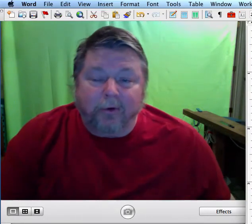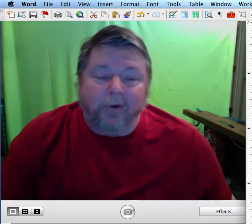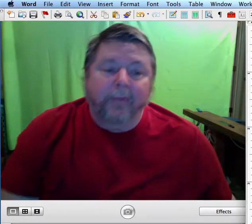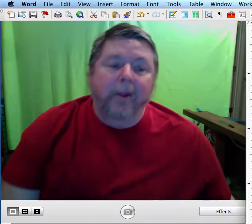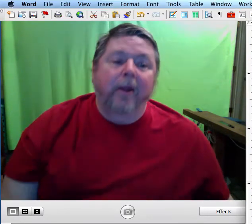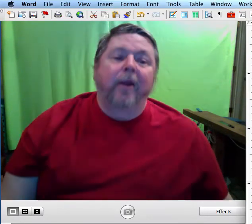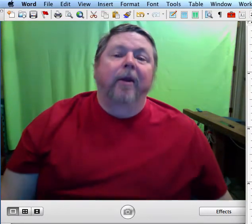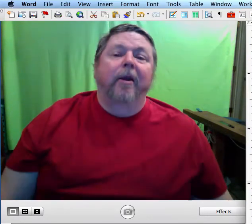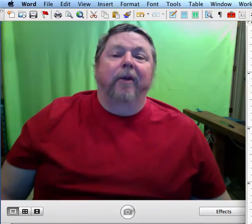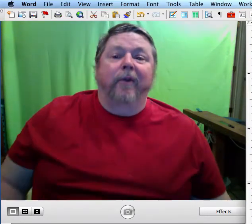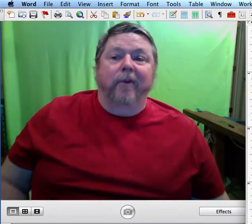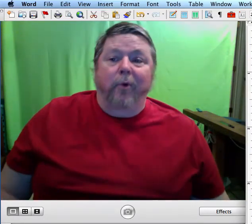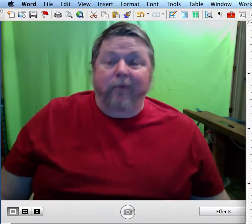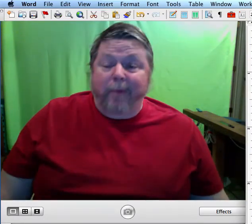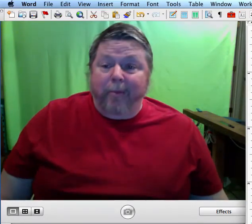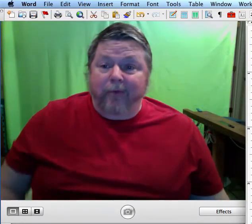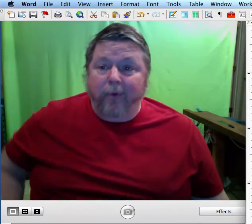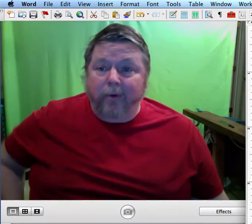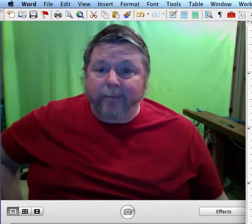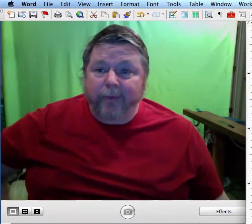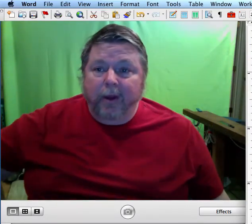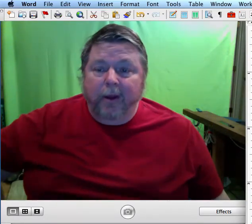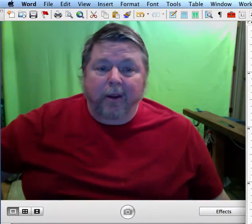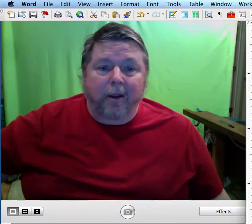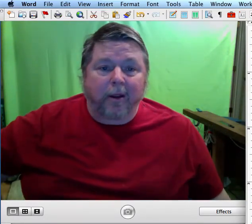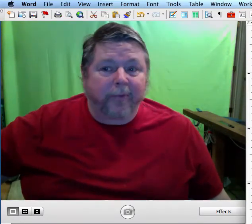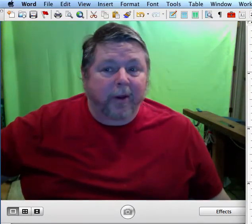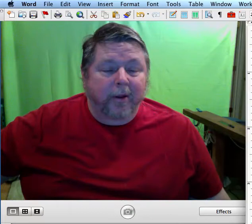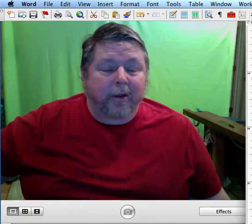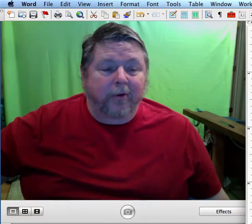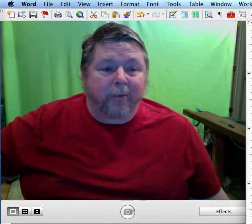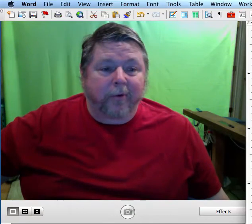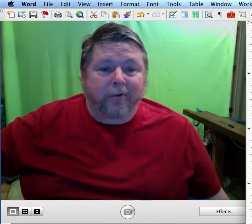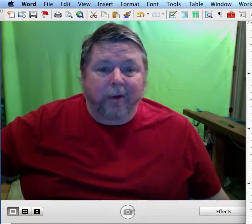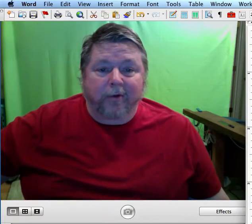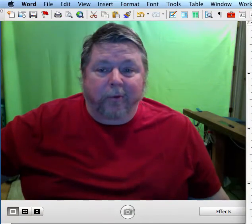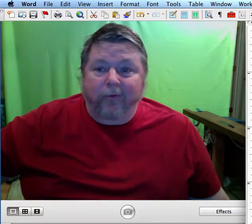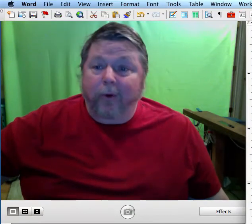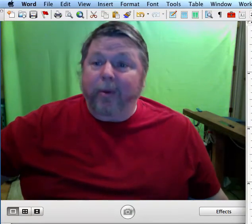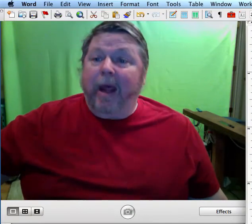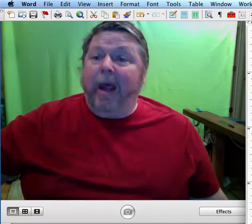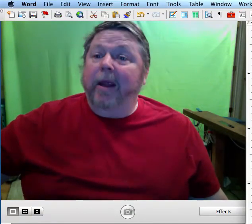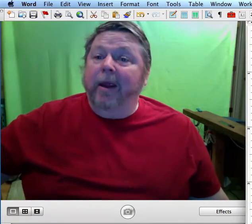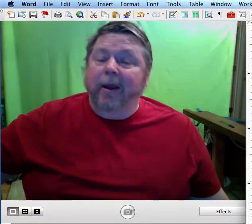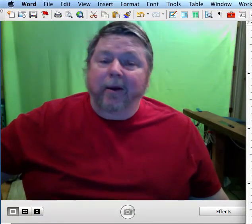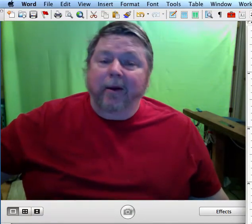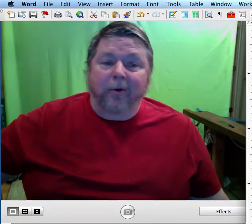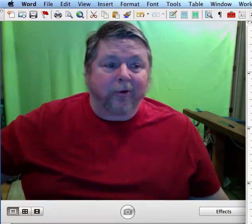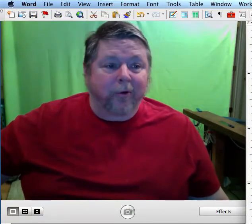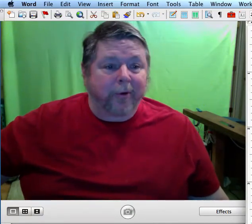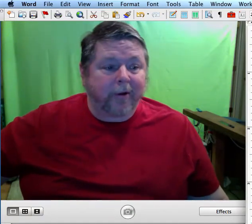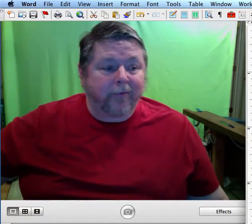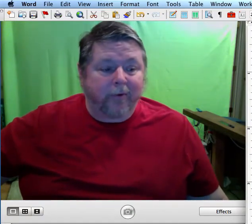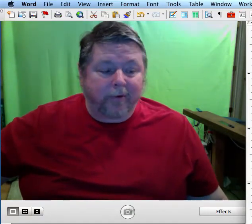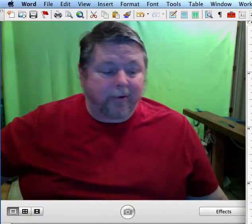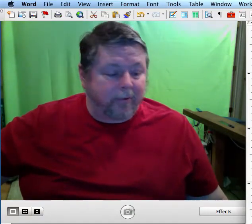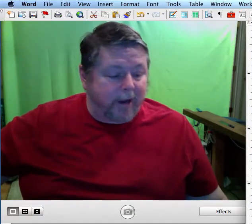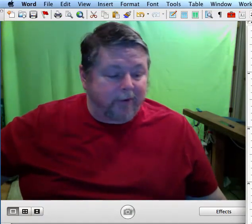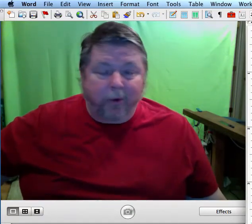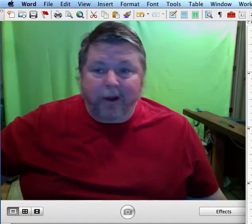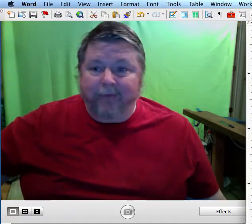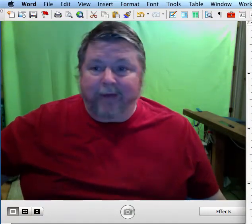observing. If it's more of a public forum, the interpreter is interpreting for a play, or interpreting at